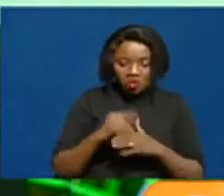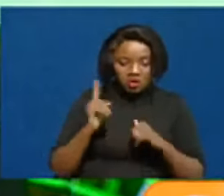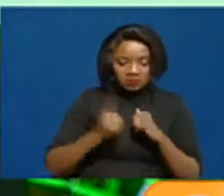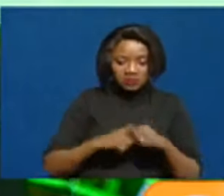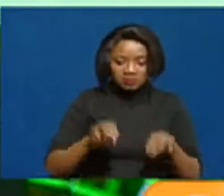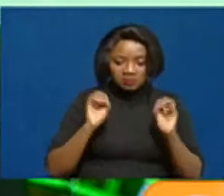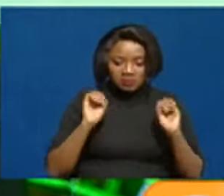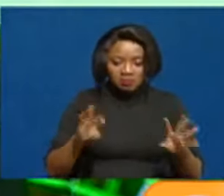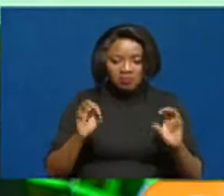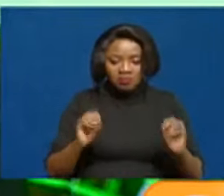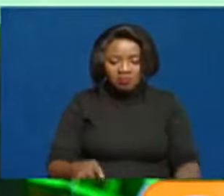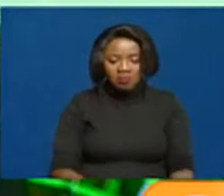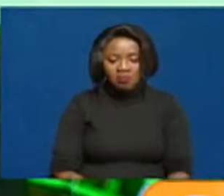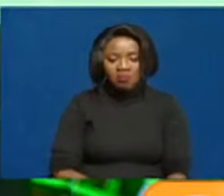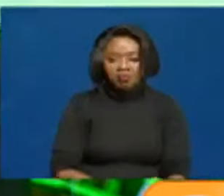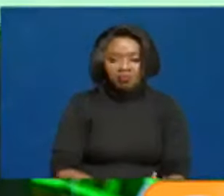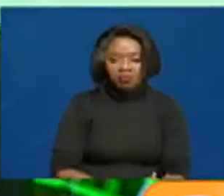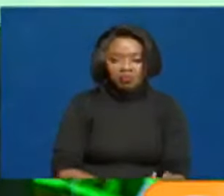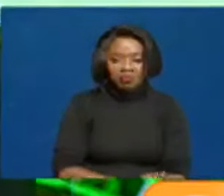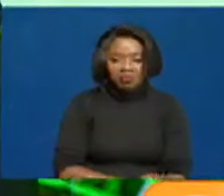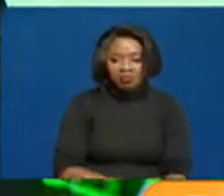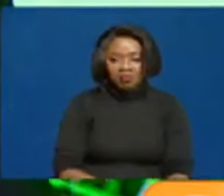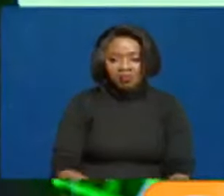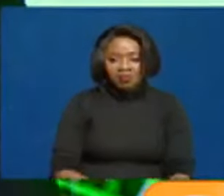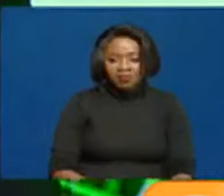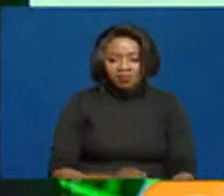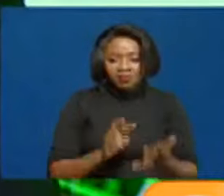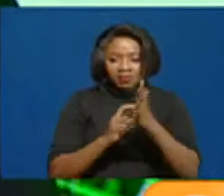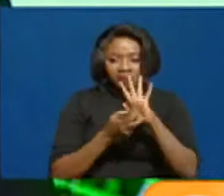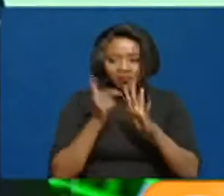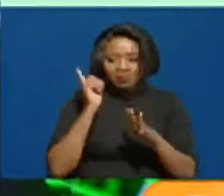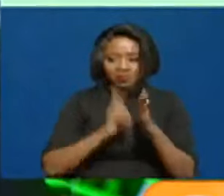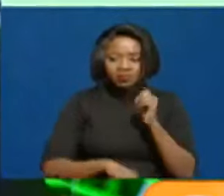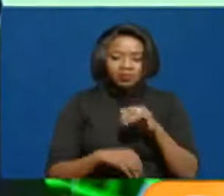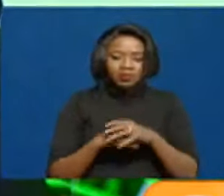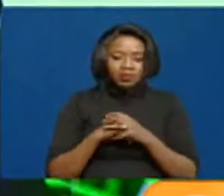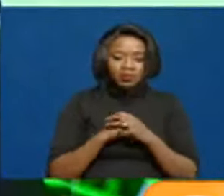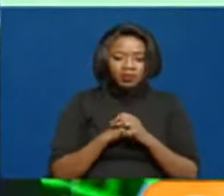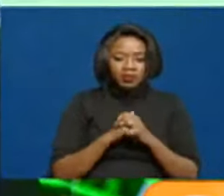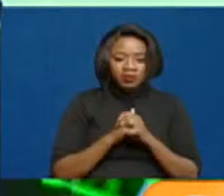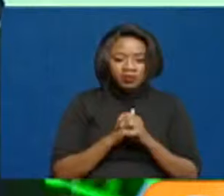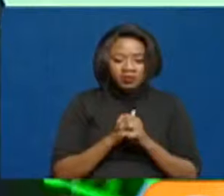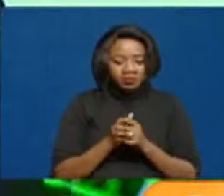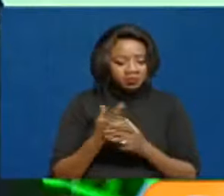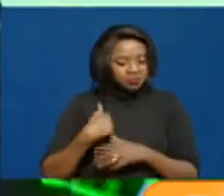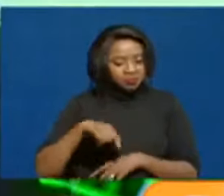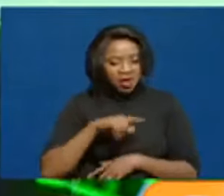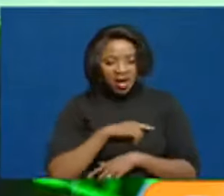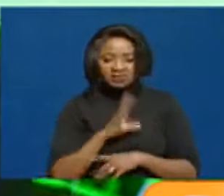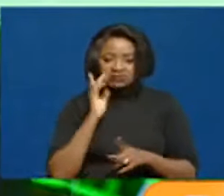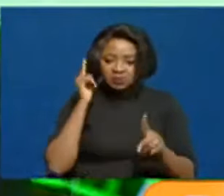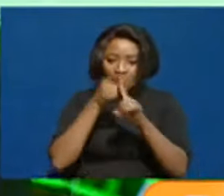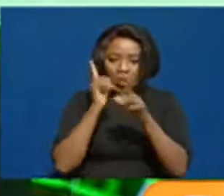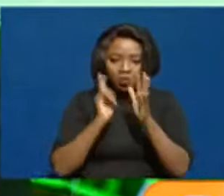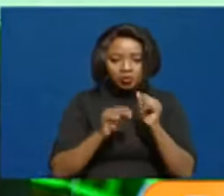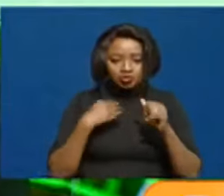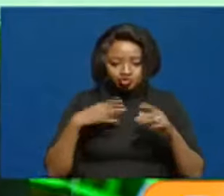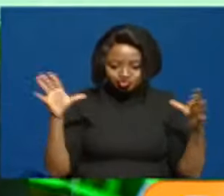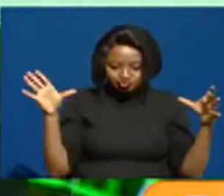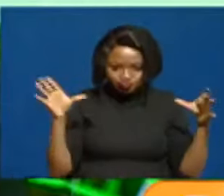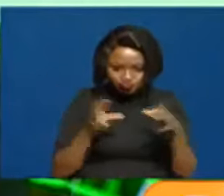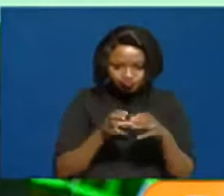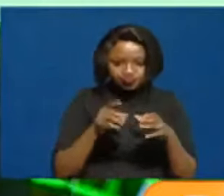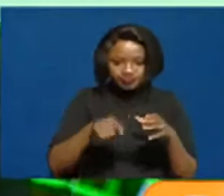municipalities of Uasin Gishu. Okay. So this is to say that we will decongest the city,